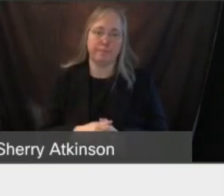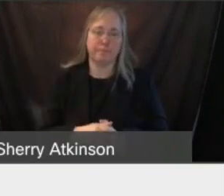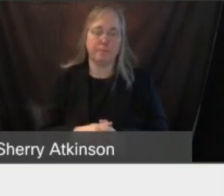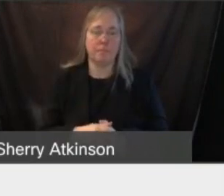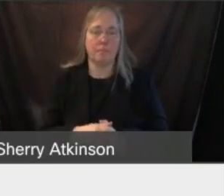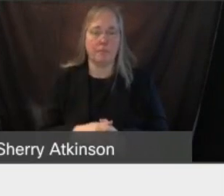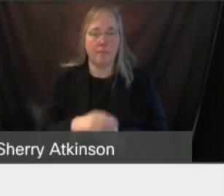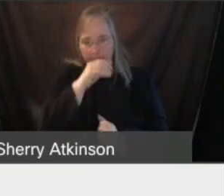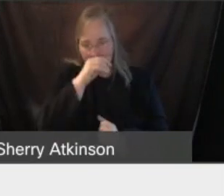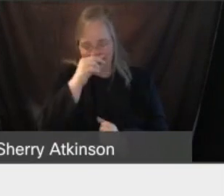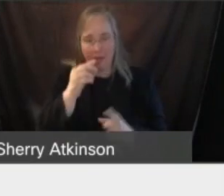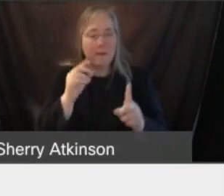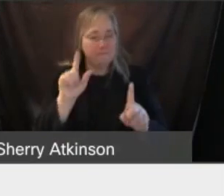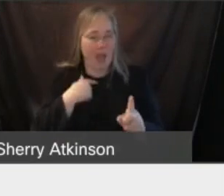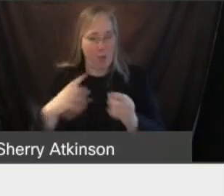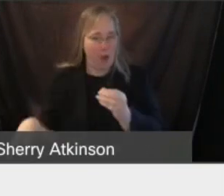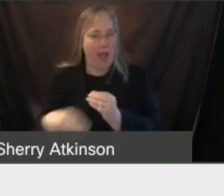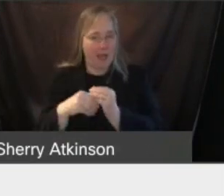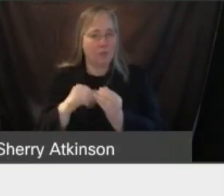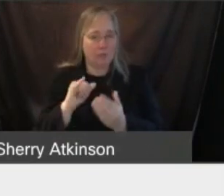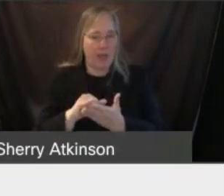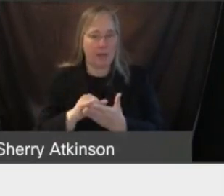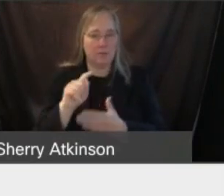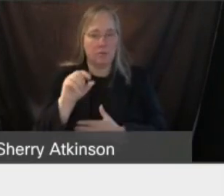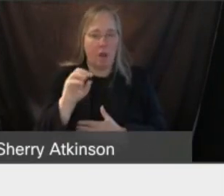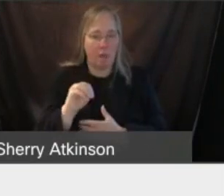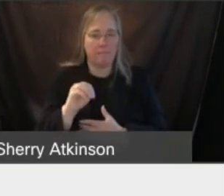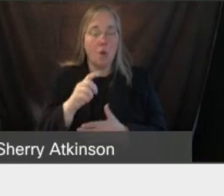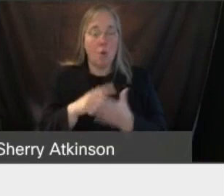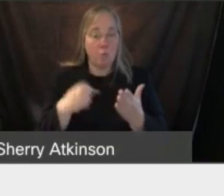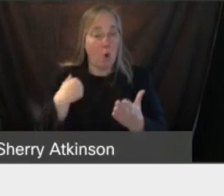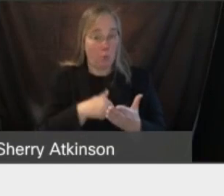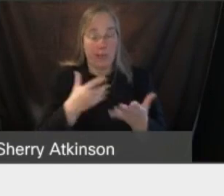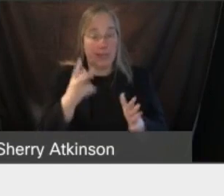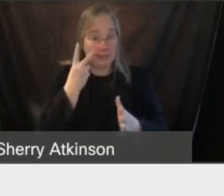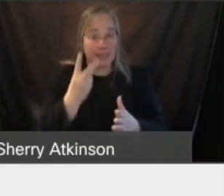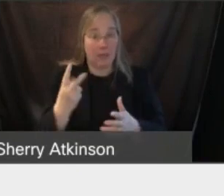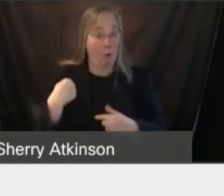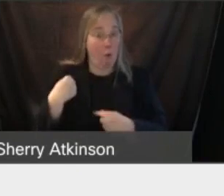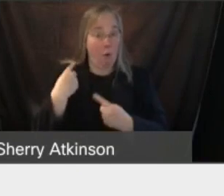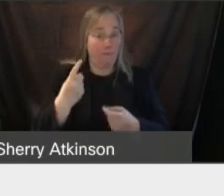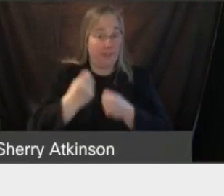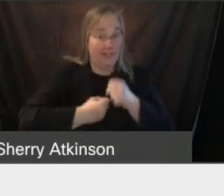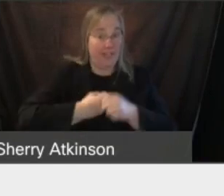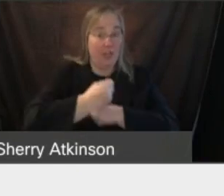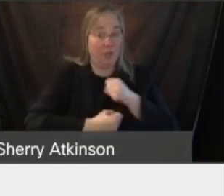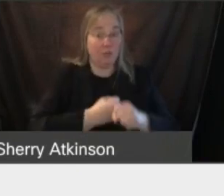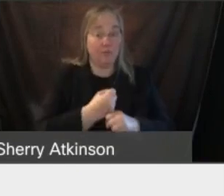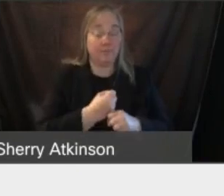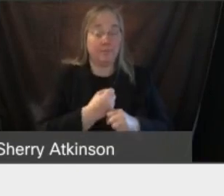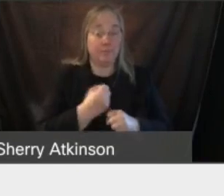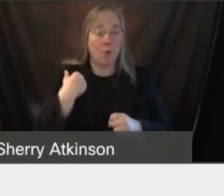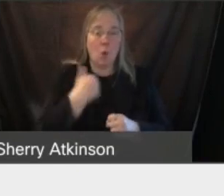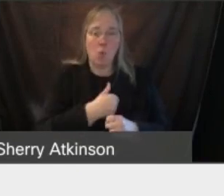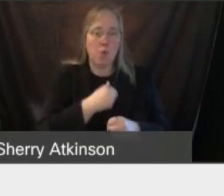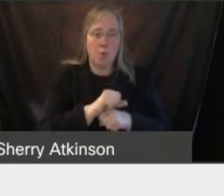Yeah, and I'll kind of add on to that, Tom. What we had seen over the years, and we work